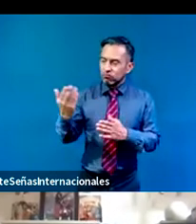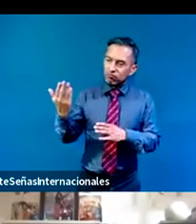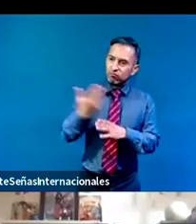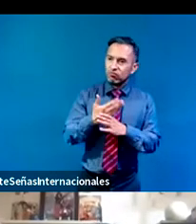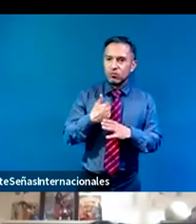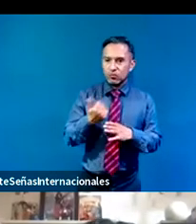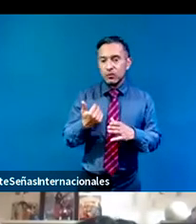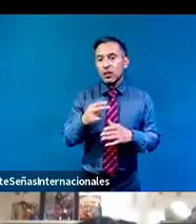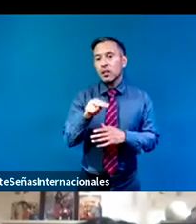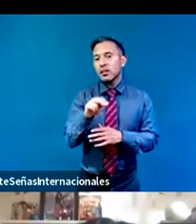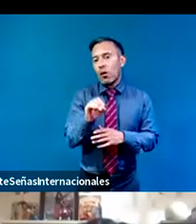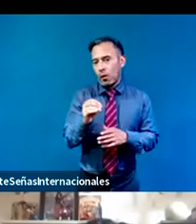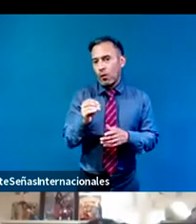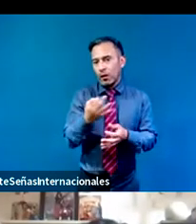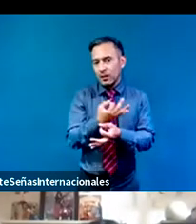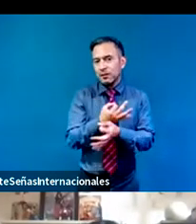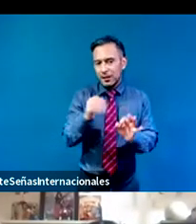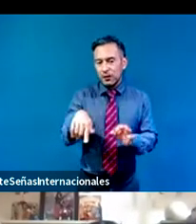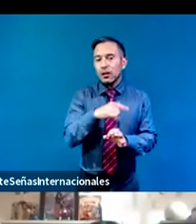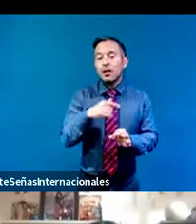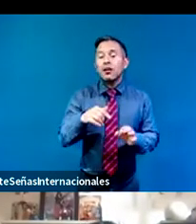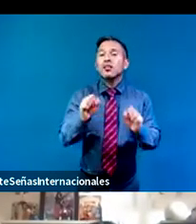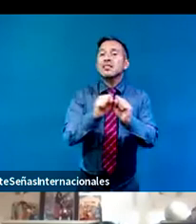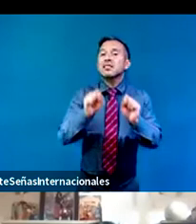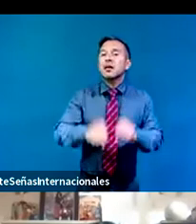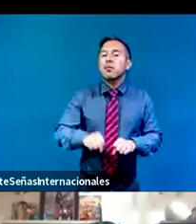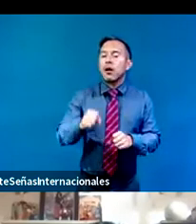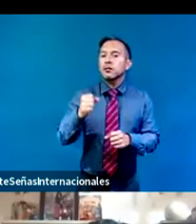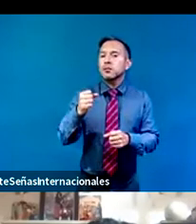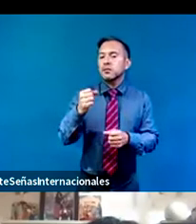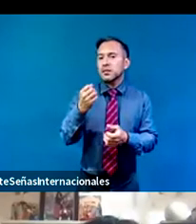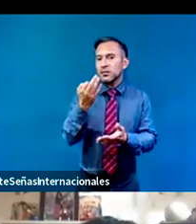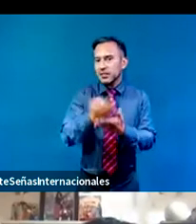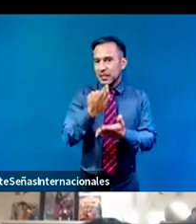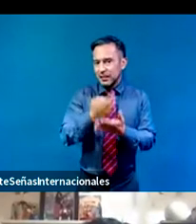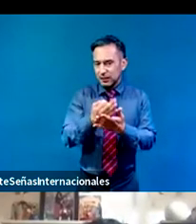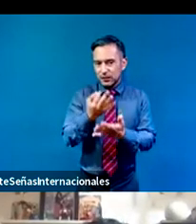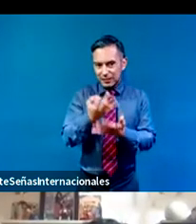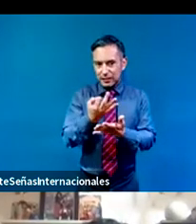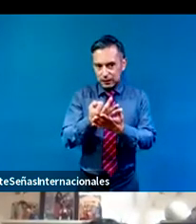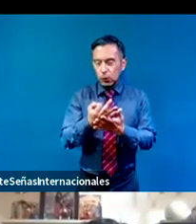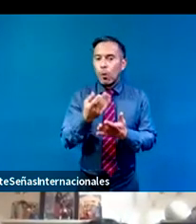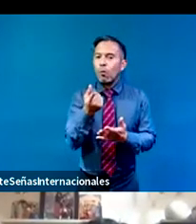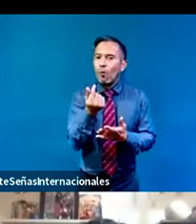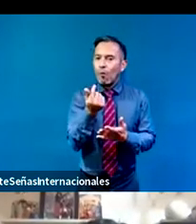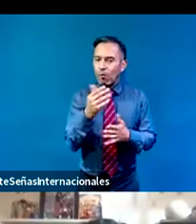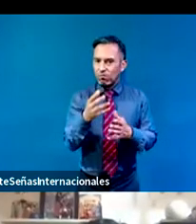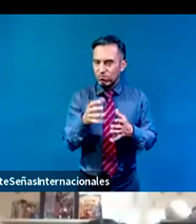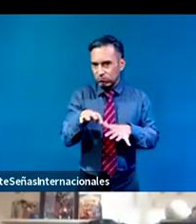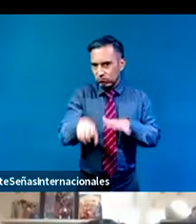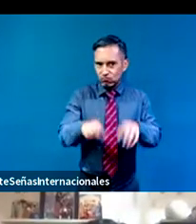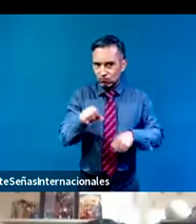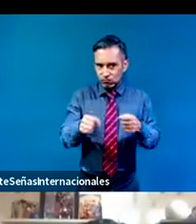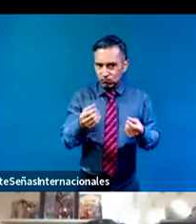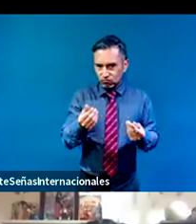system, how are these impacted indifferently, the global and South politics. So